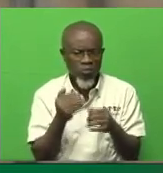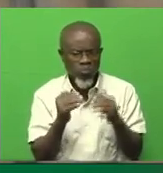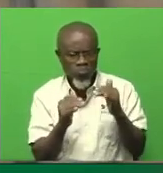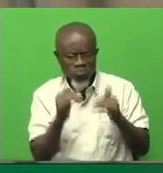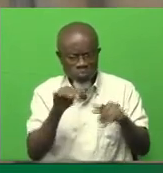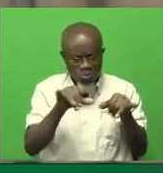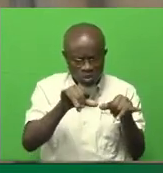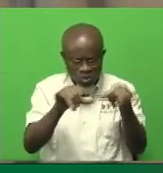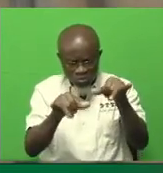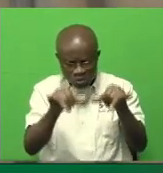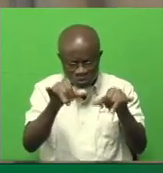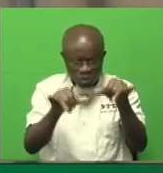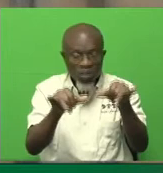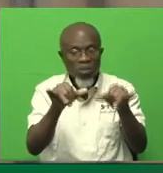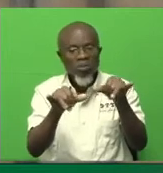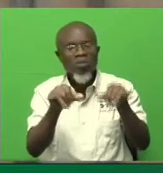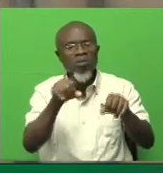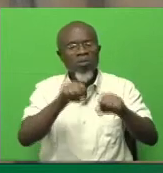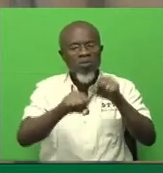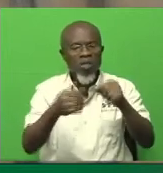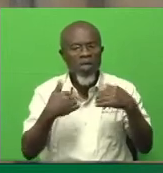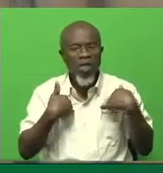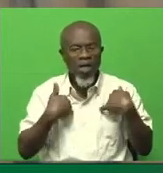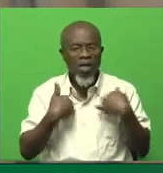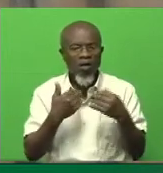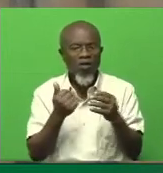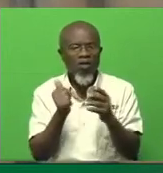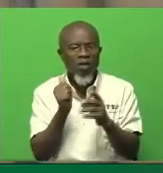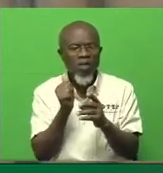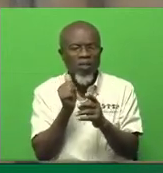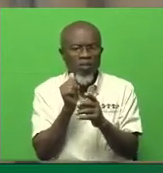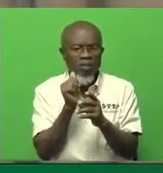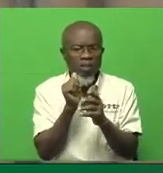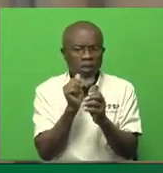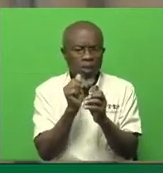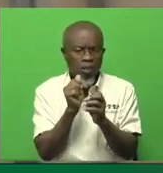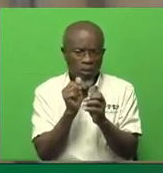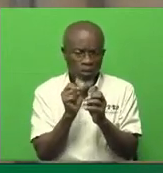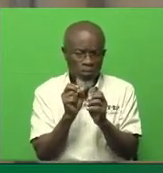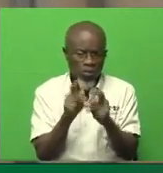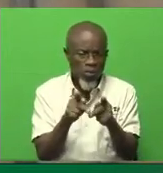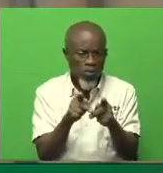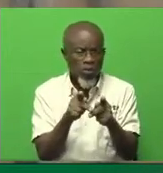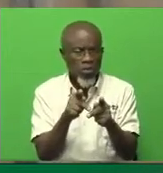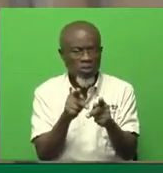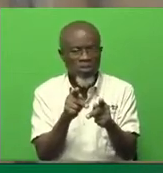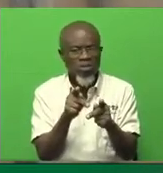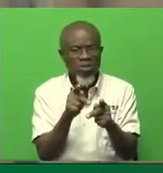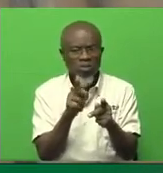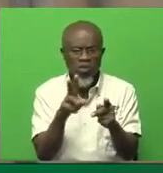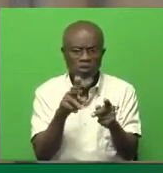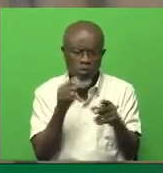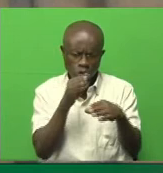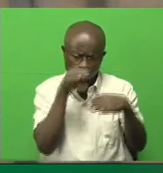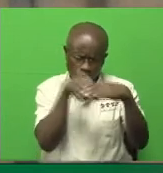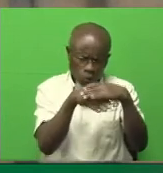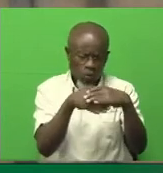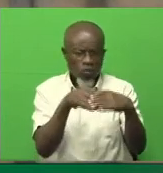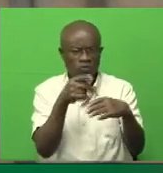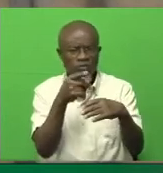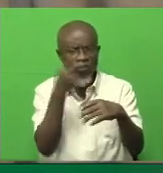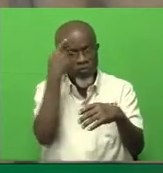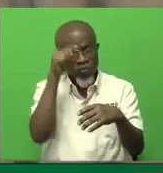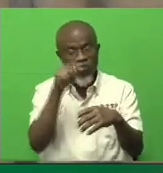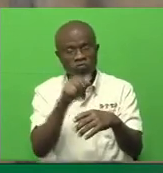improve access time to radiological examinations and what will be the outcome for the patient